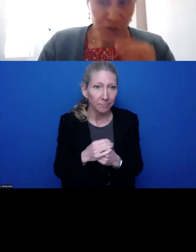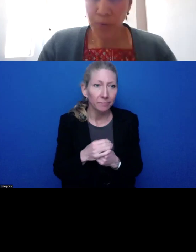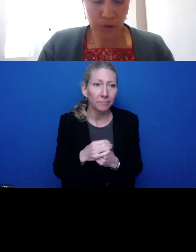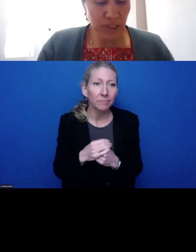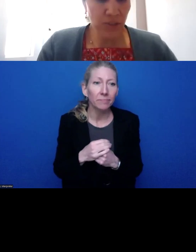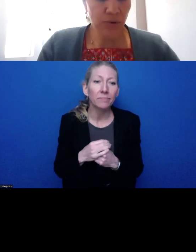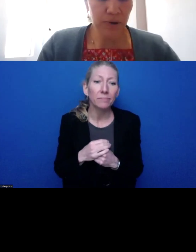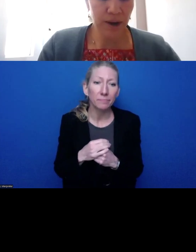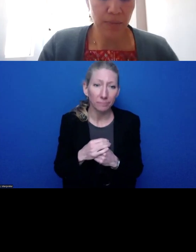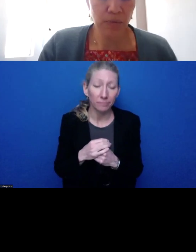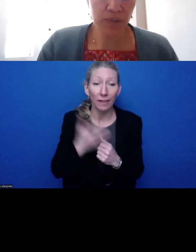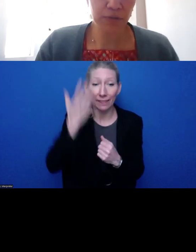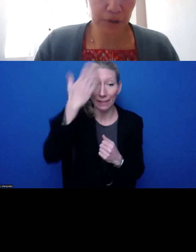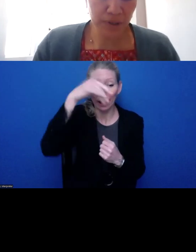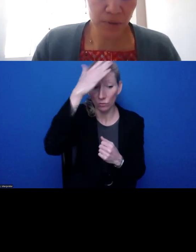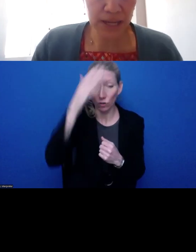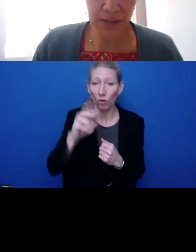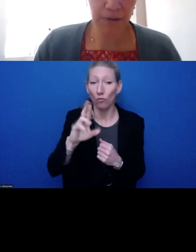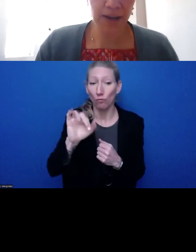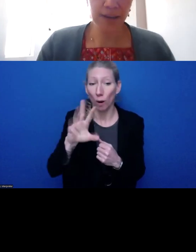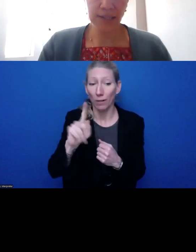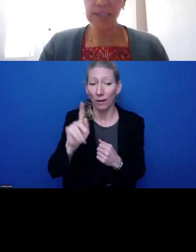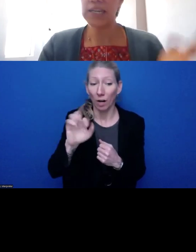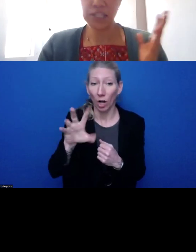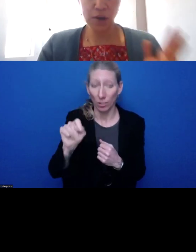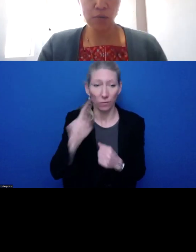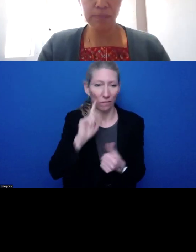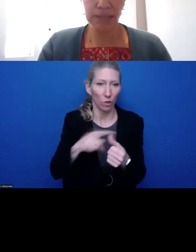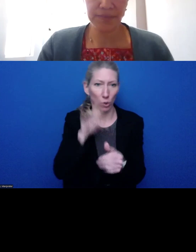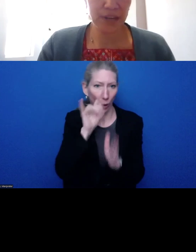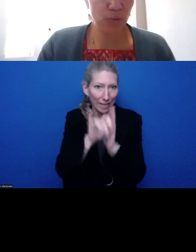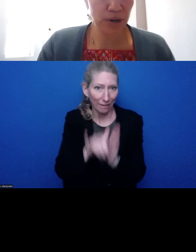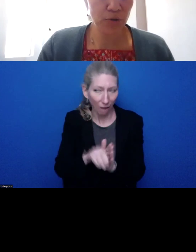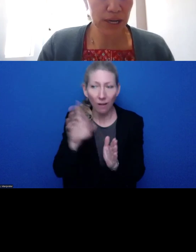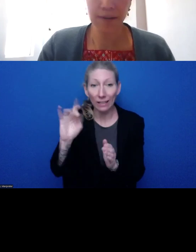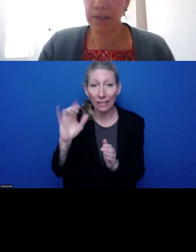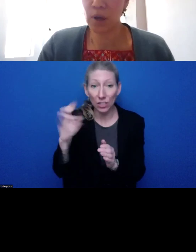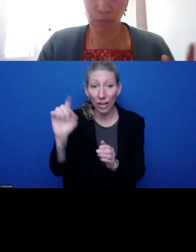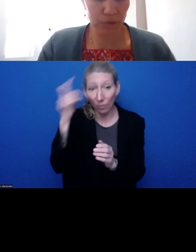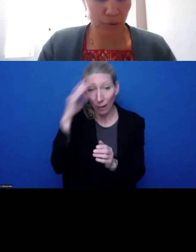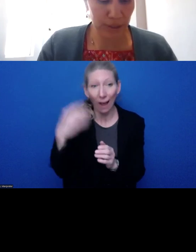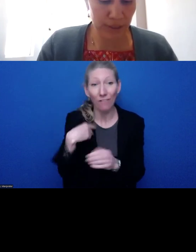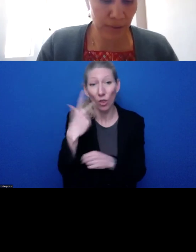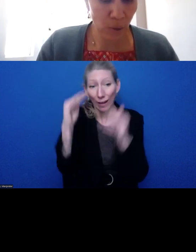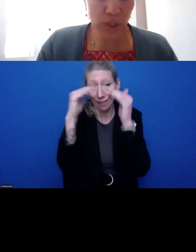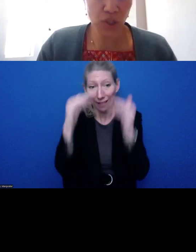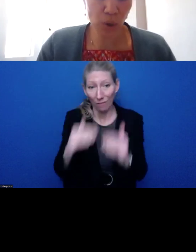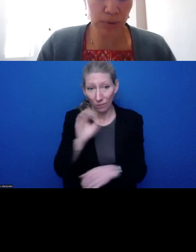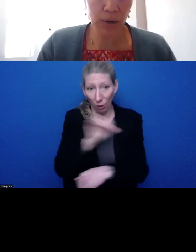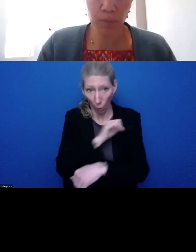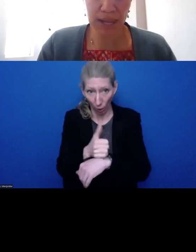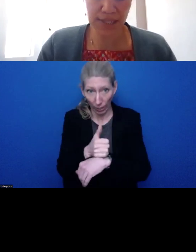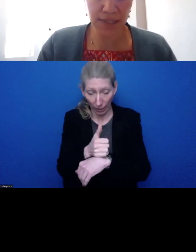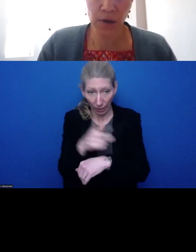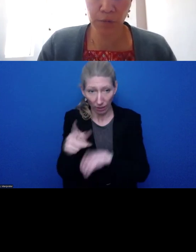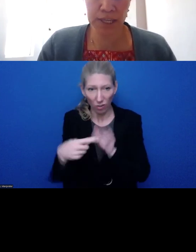The anthropologist Robert Carmack was the first to identify that in the K'iche' government there were 3 levels of authorities, which show